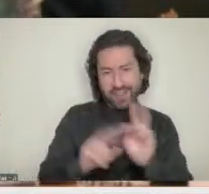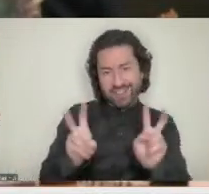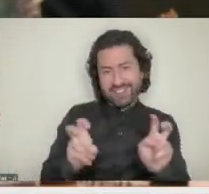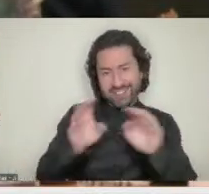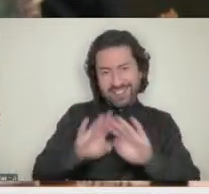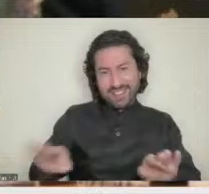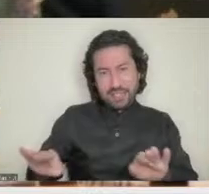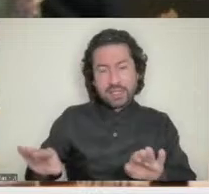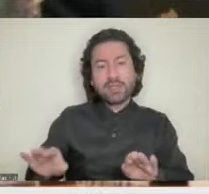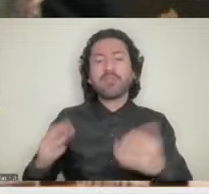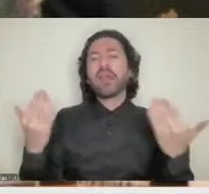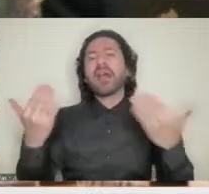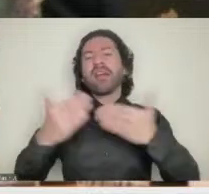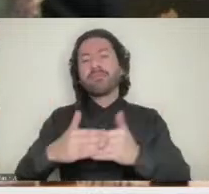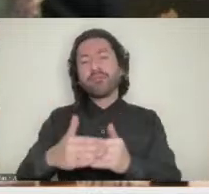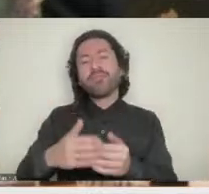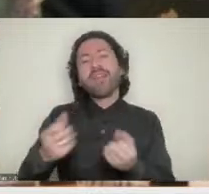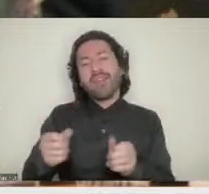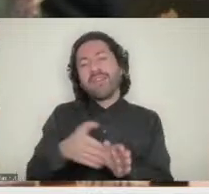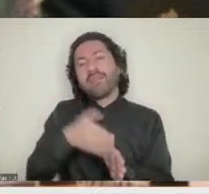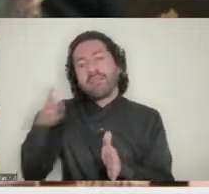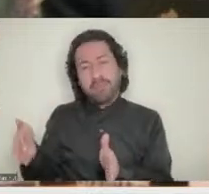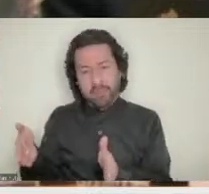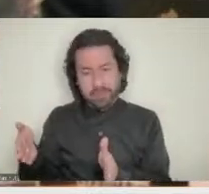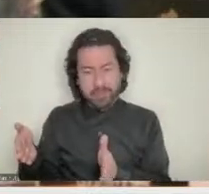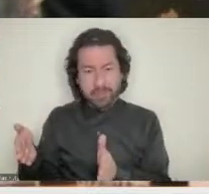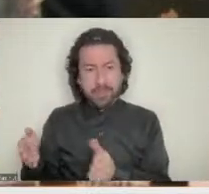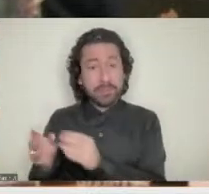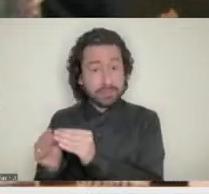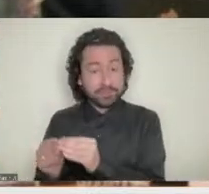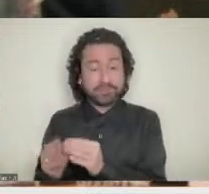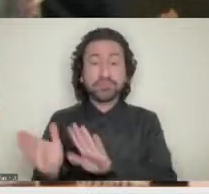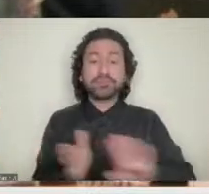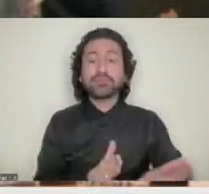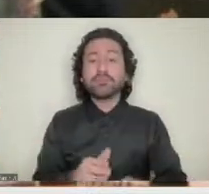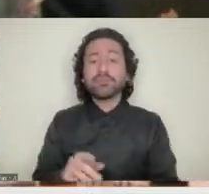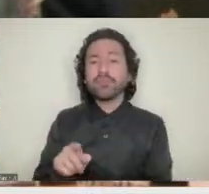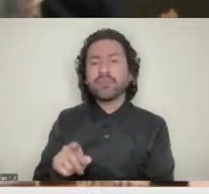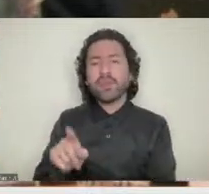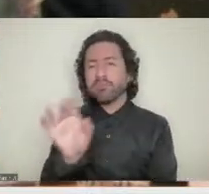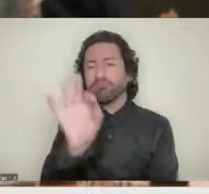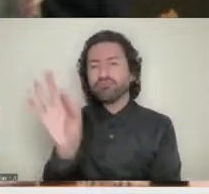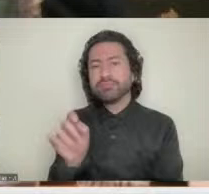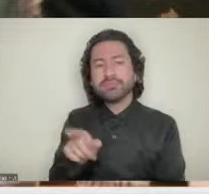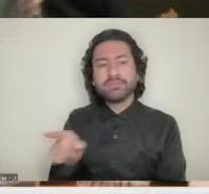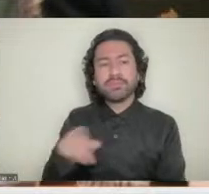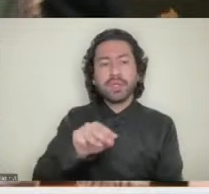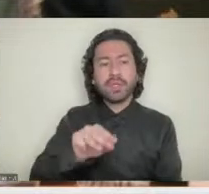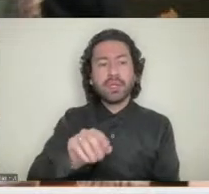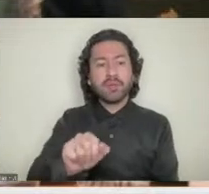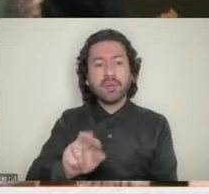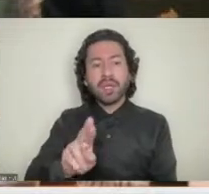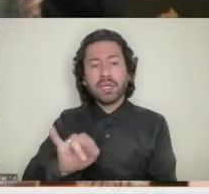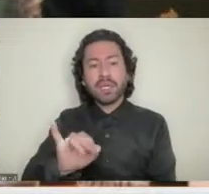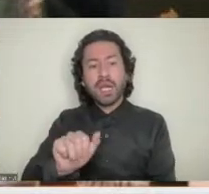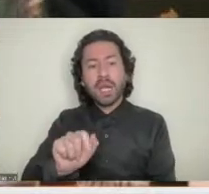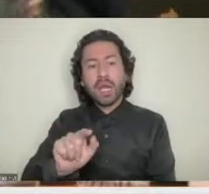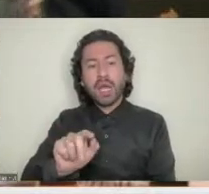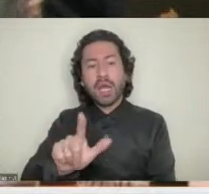policies for children this afternoon. I would like to ask a question to Maria Luisa, who is